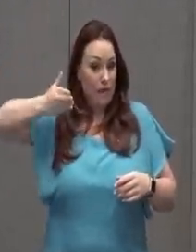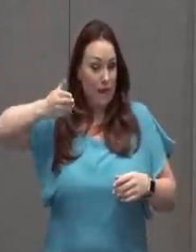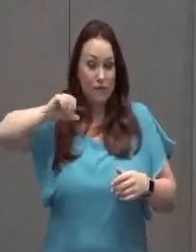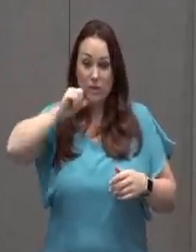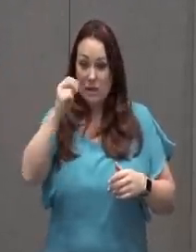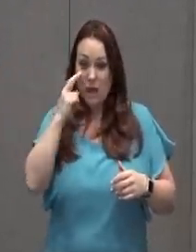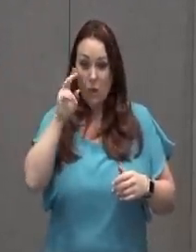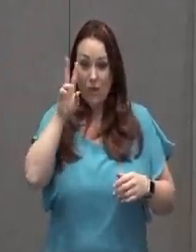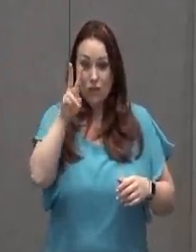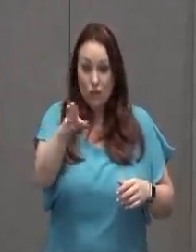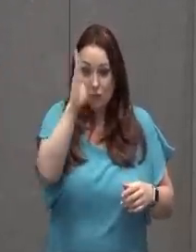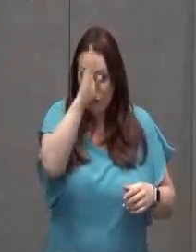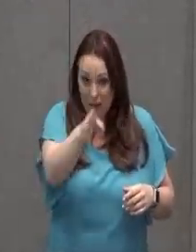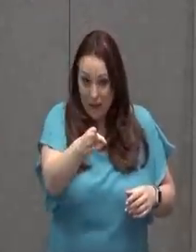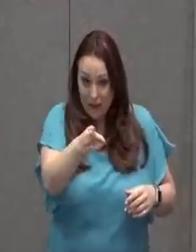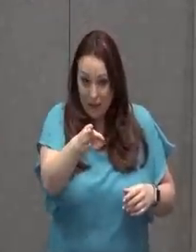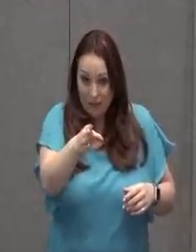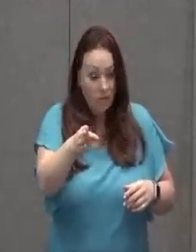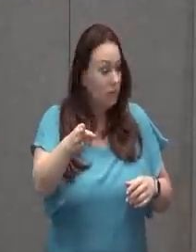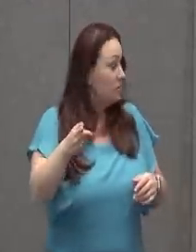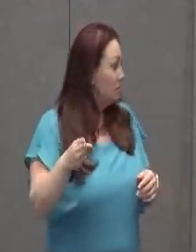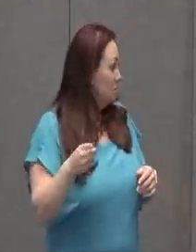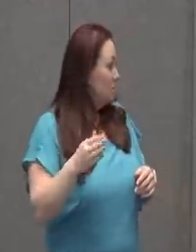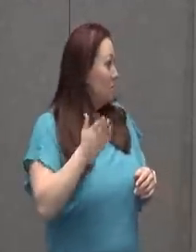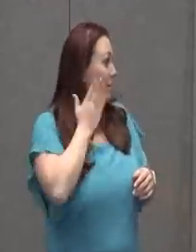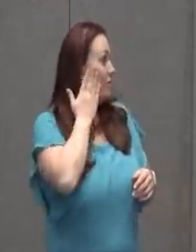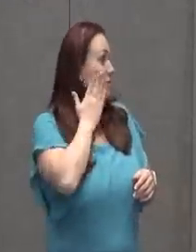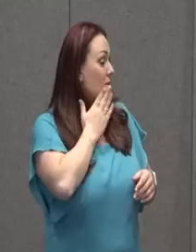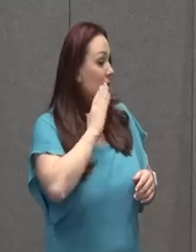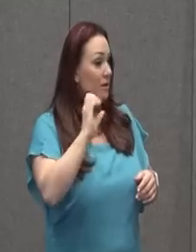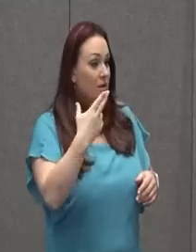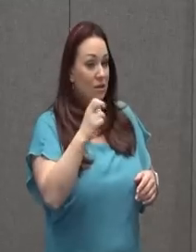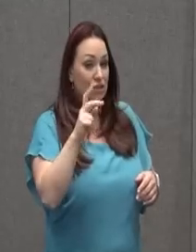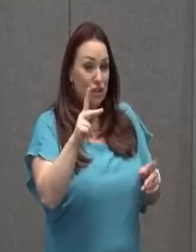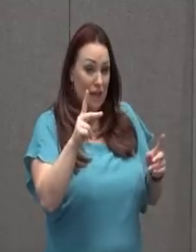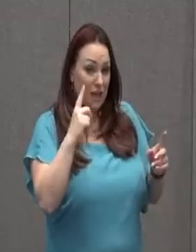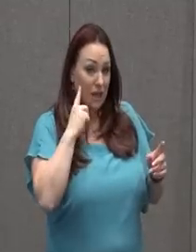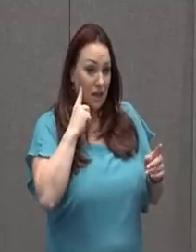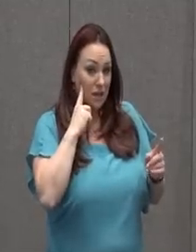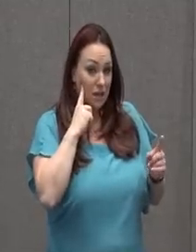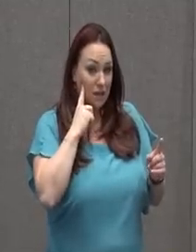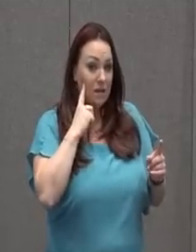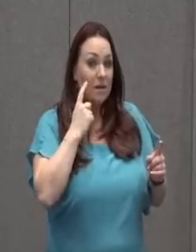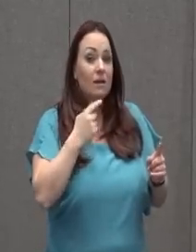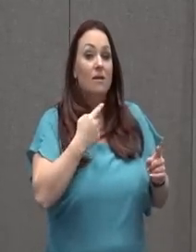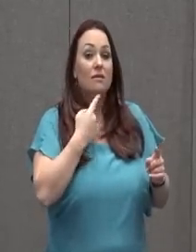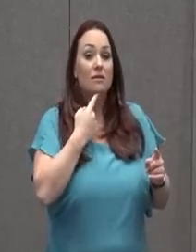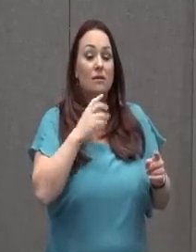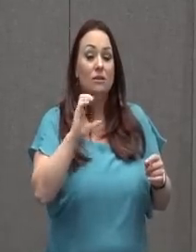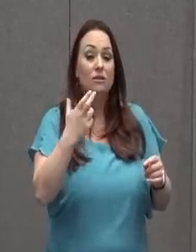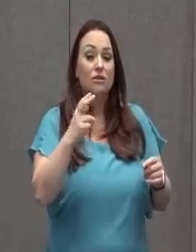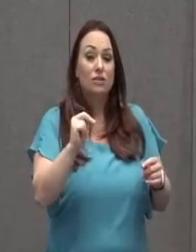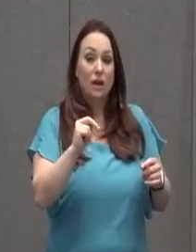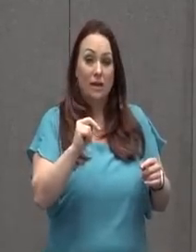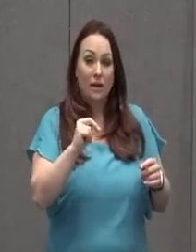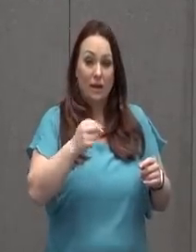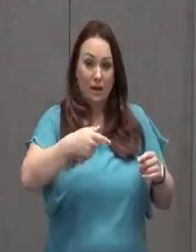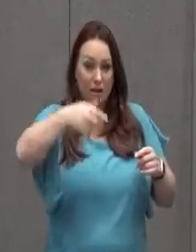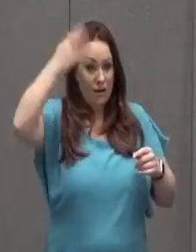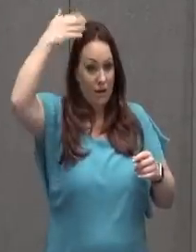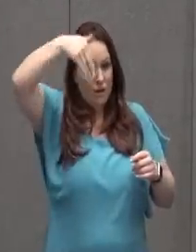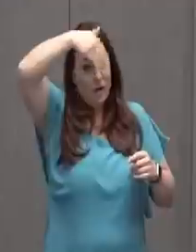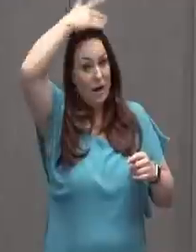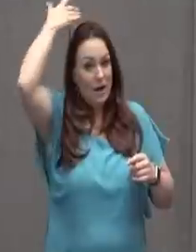camera. Here is her cheek. Oh. This is her chin. This is her